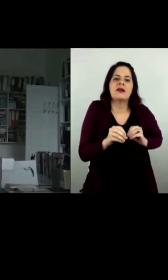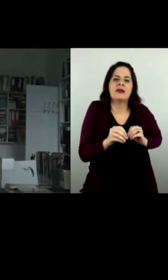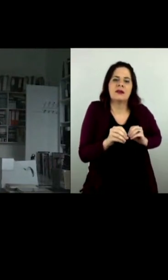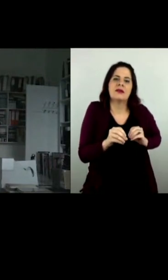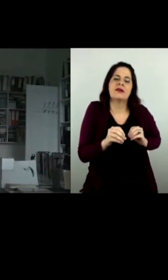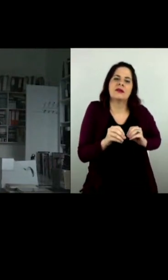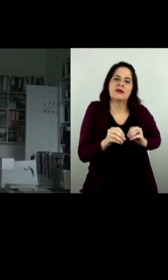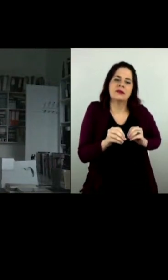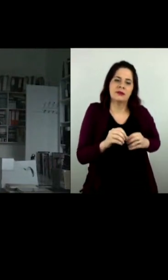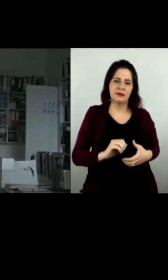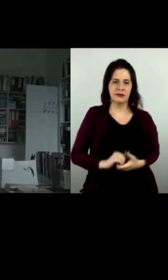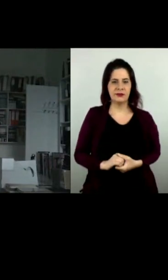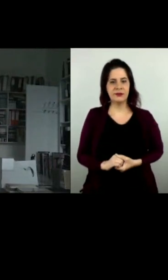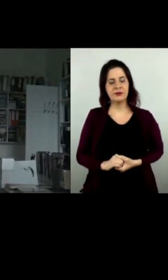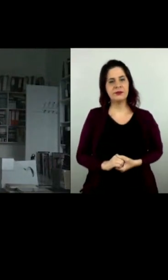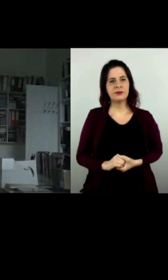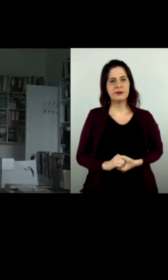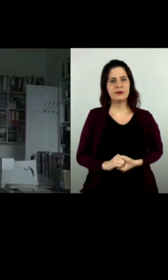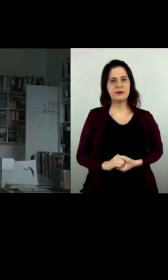Talking about